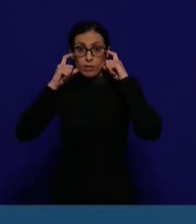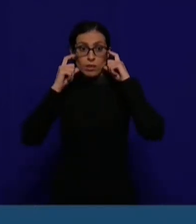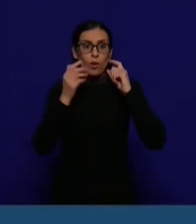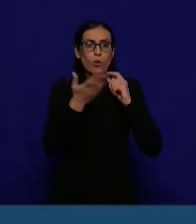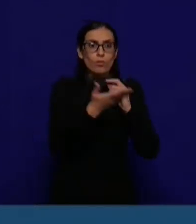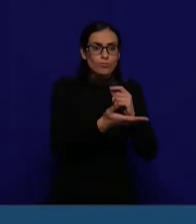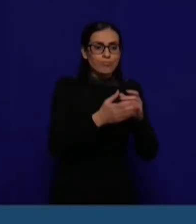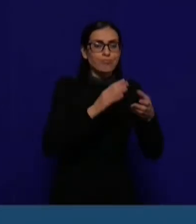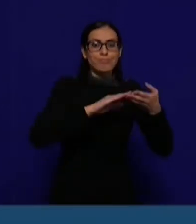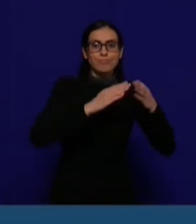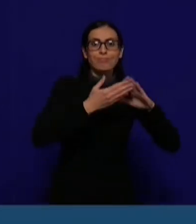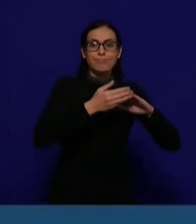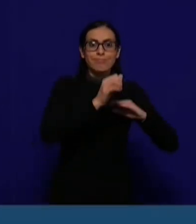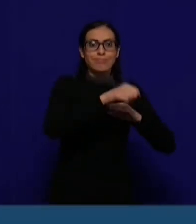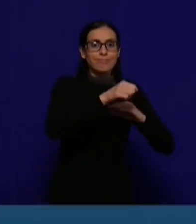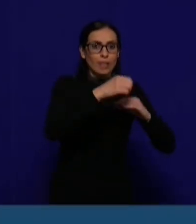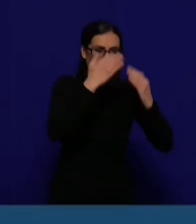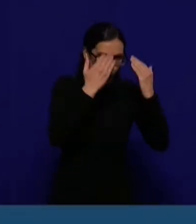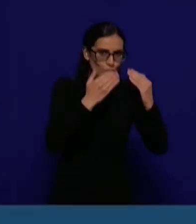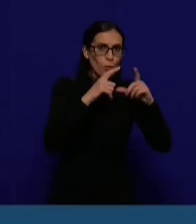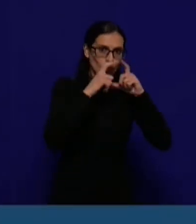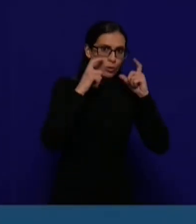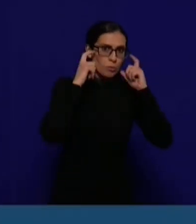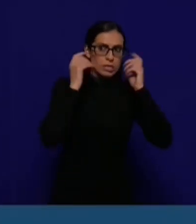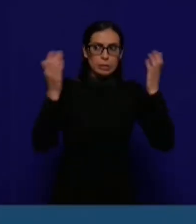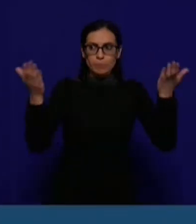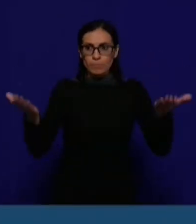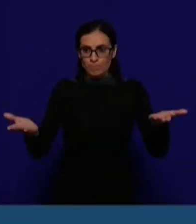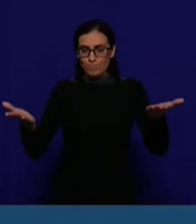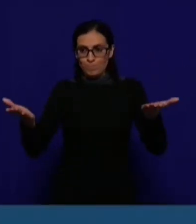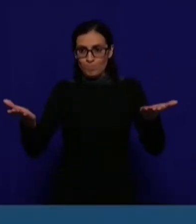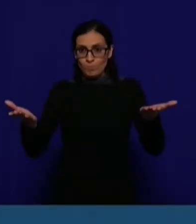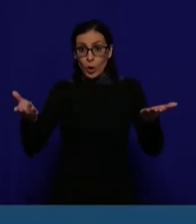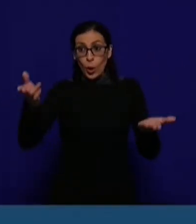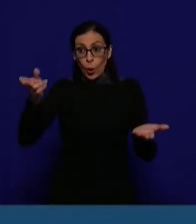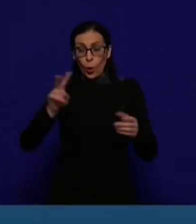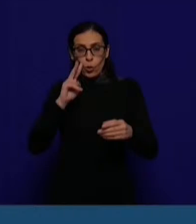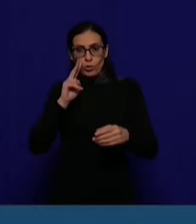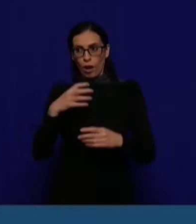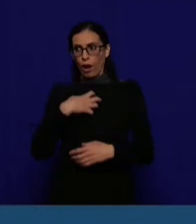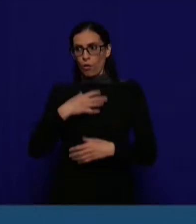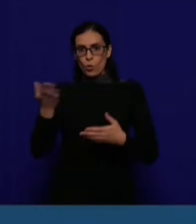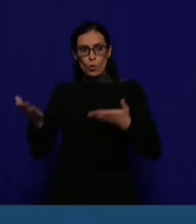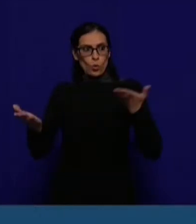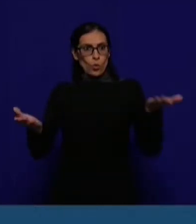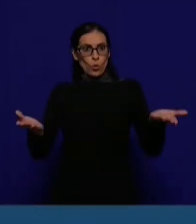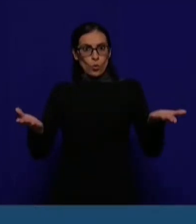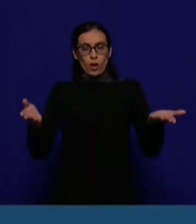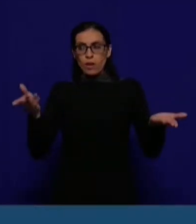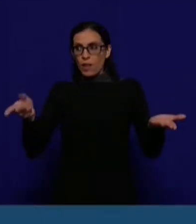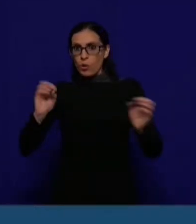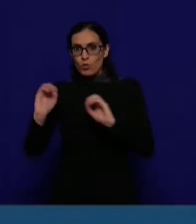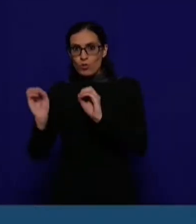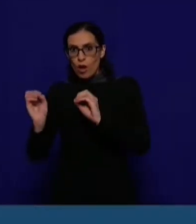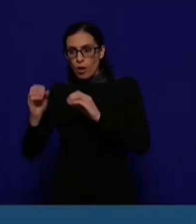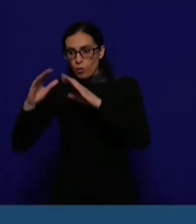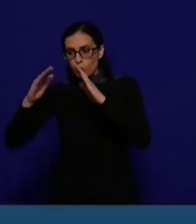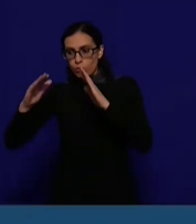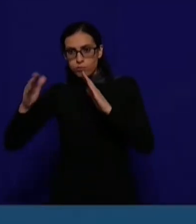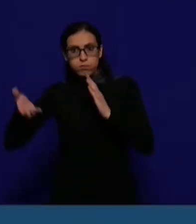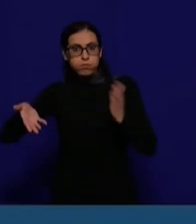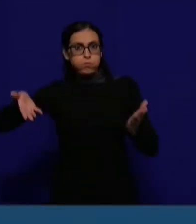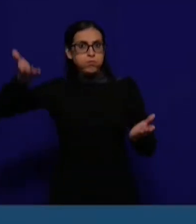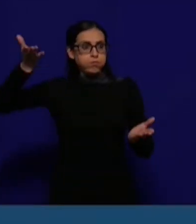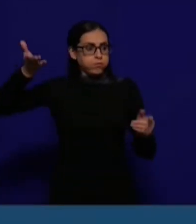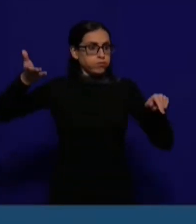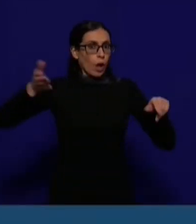għandek komunitajiet fejn isegwu wkoll l-użu tal-maskri. U naraw l-impatt ikun li inti f'dak il-postijiet in-numru ta' każijiet jinżlu ħafna iktar malar fejn